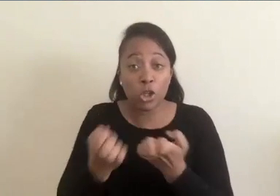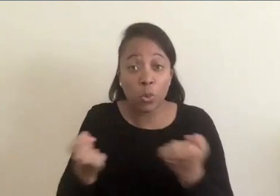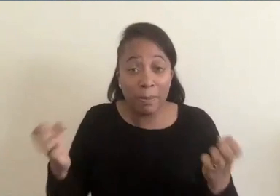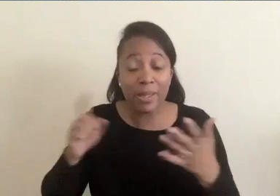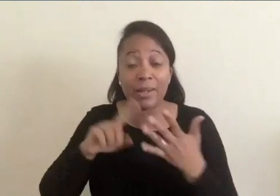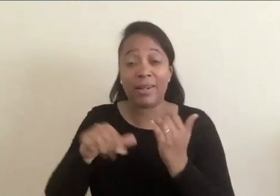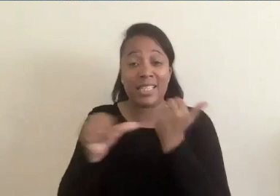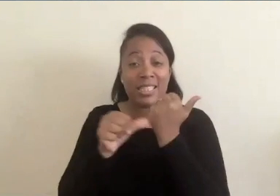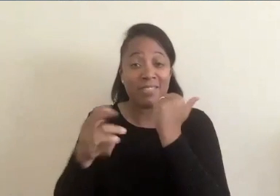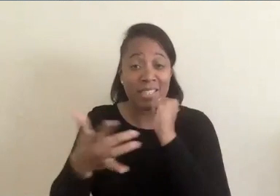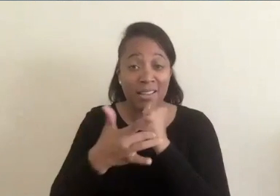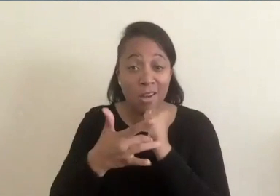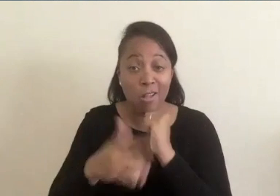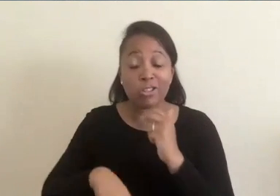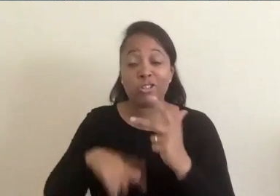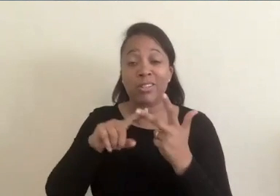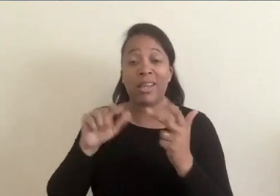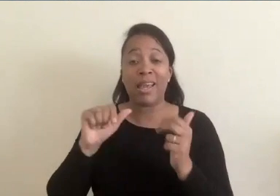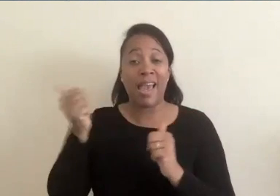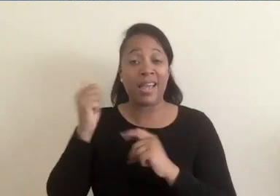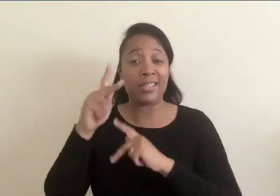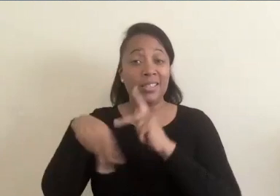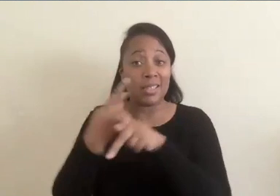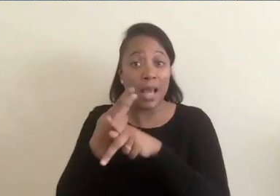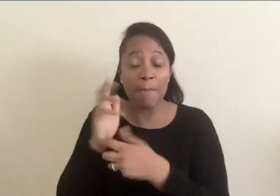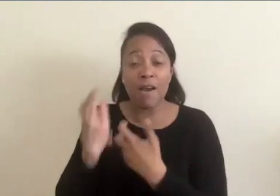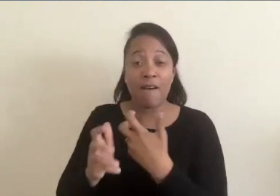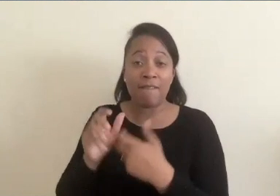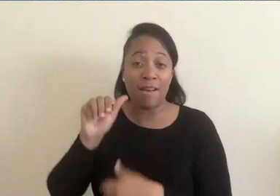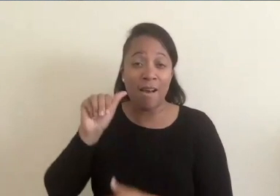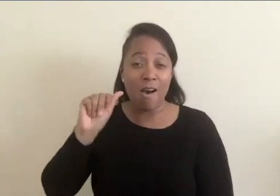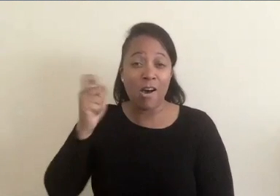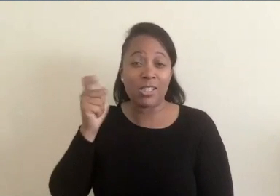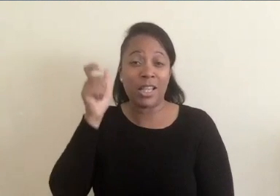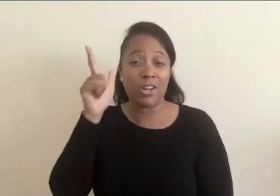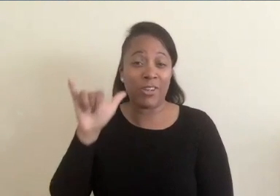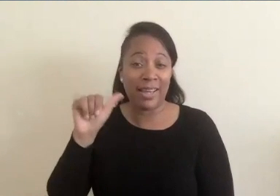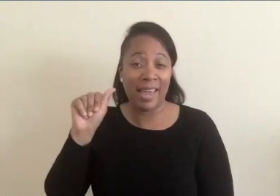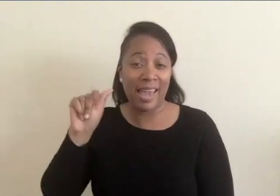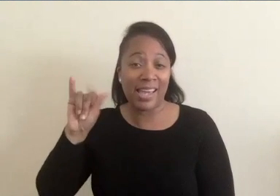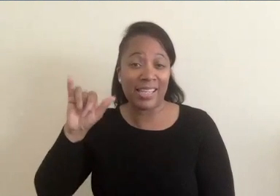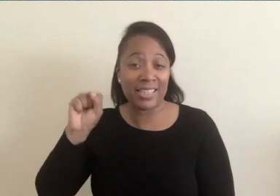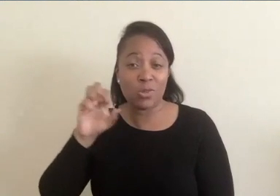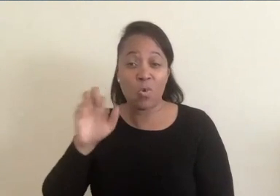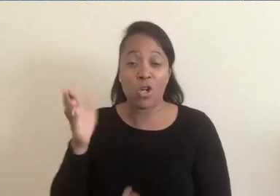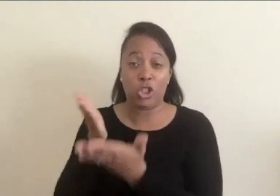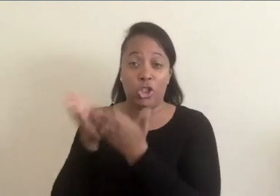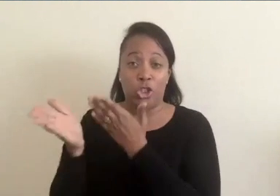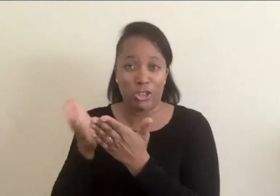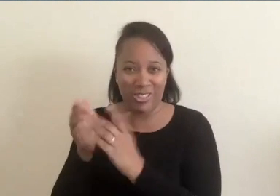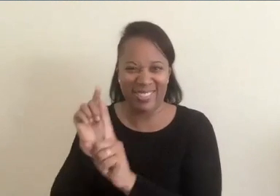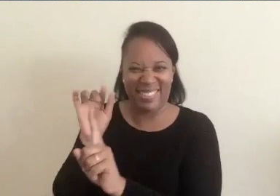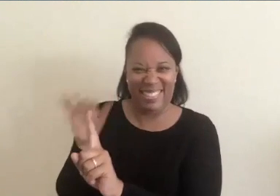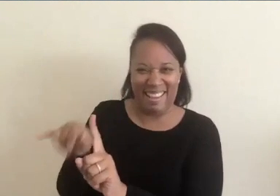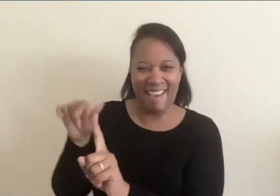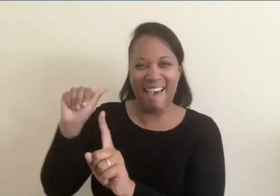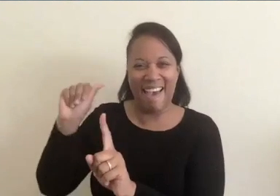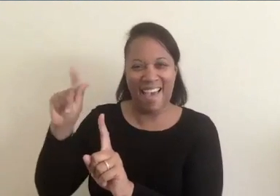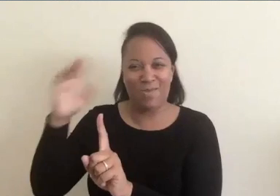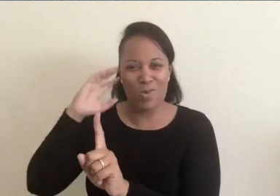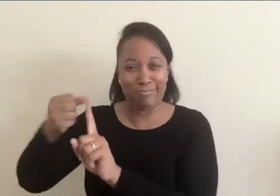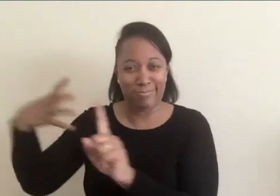assistive technology, if they have reasonable accommodations or auxiliary aids or services, which Adam will talk about in a few